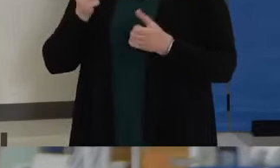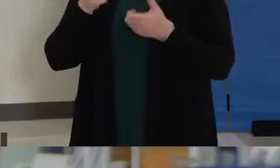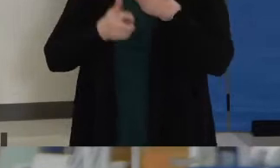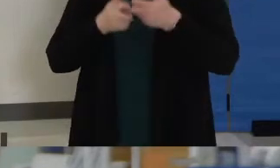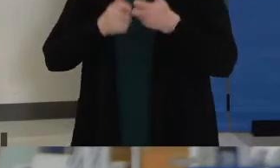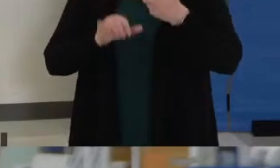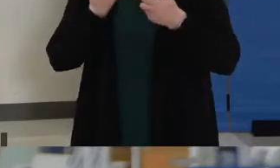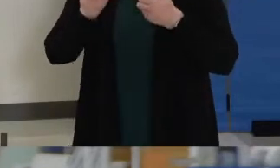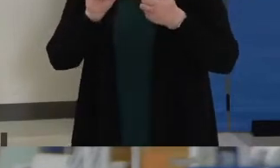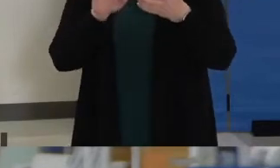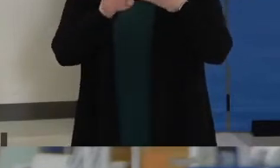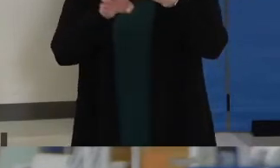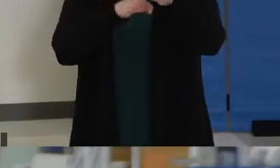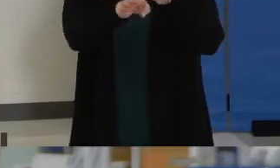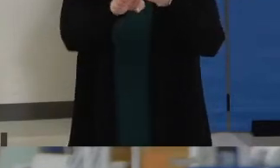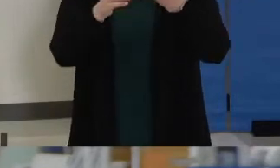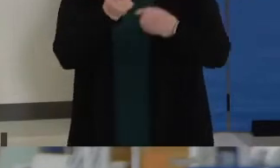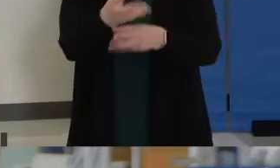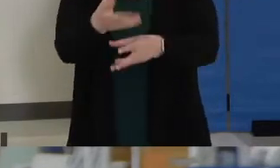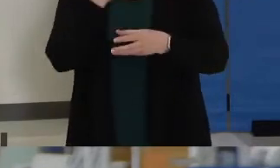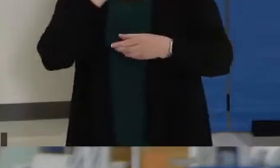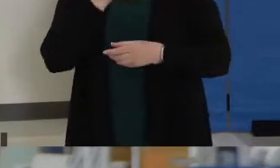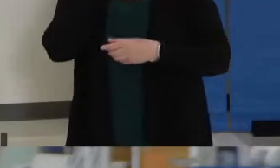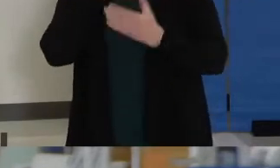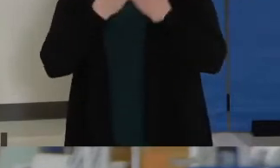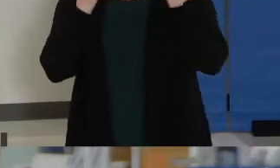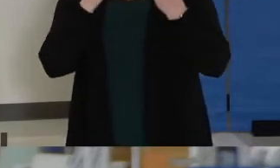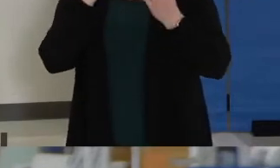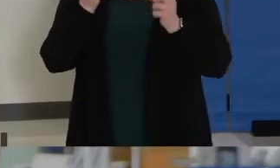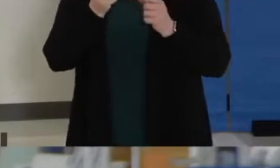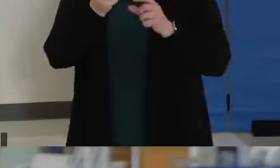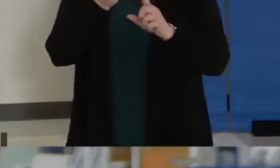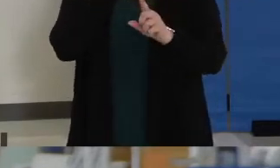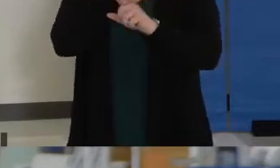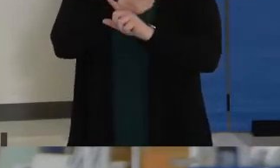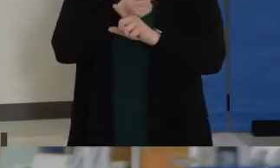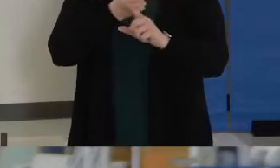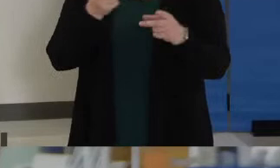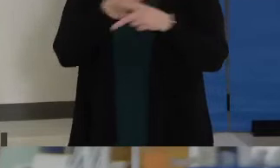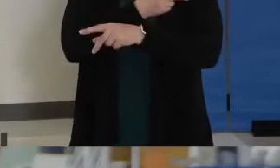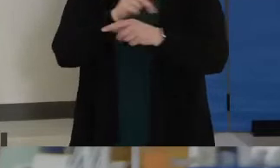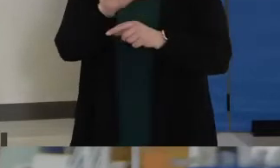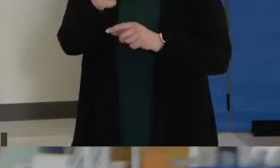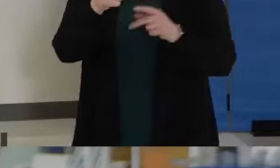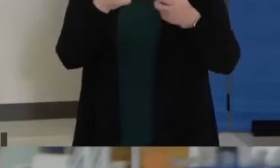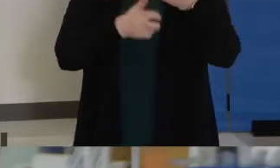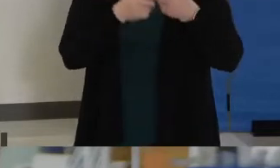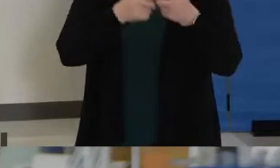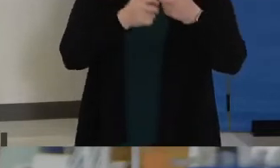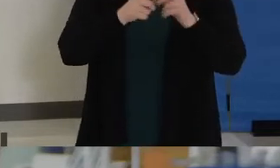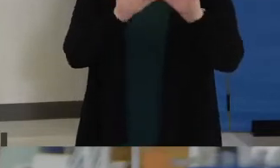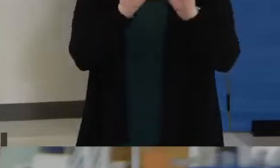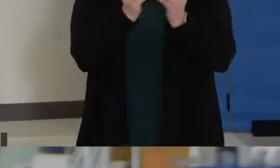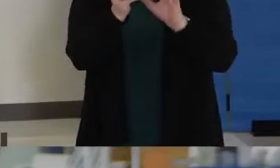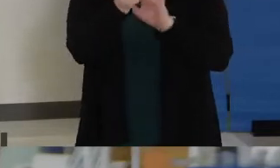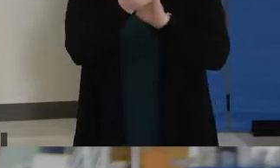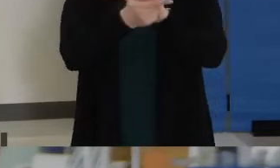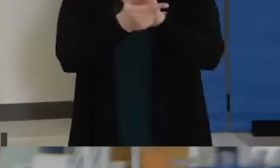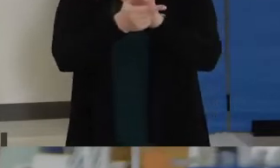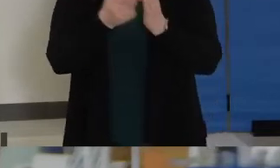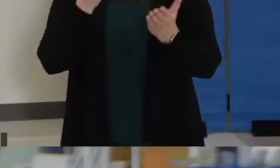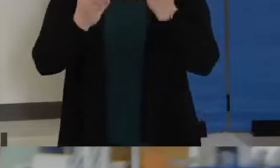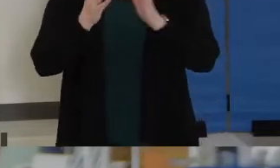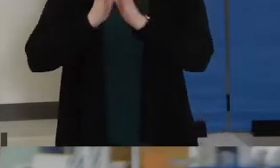underlying cause of homelessness and exacerbate a variety of other issues, including those involving family law, traffic